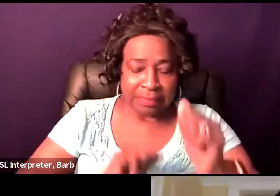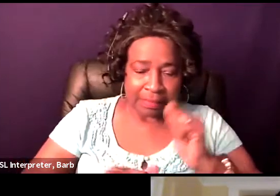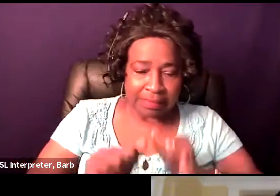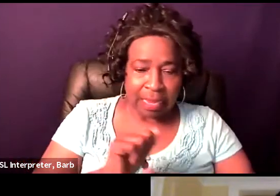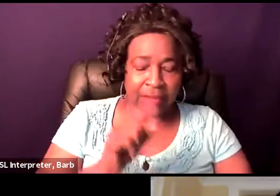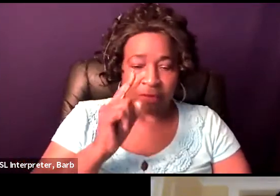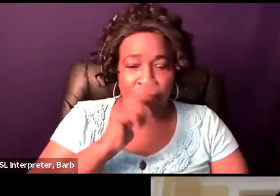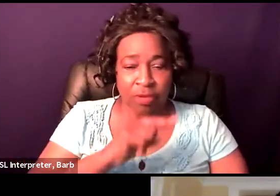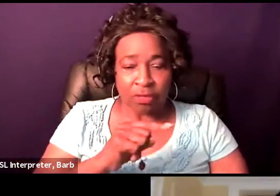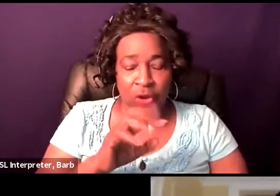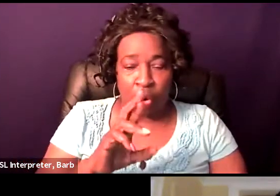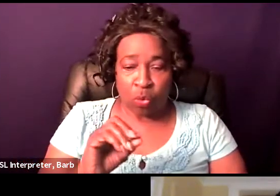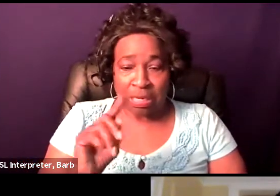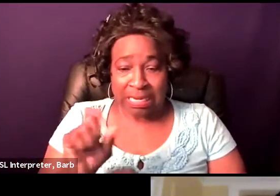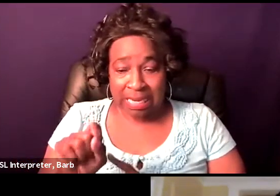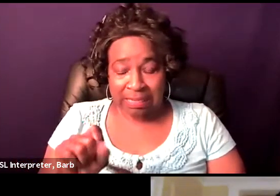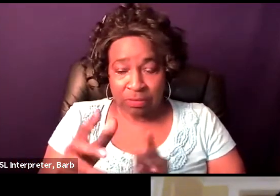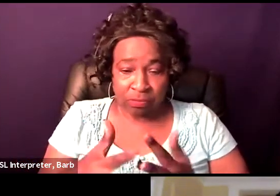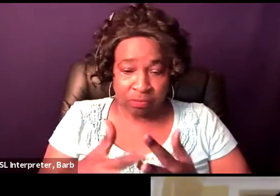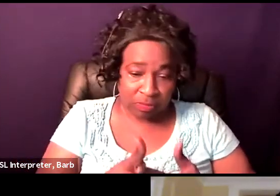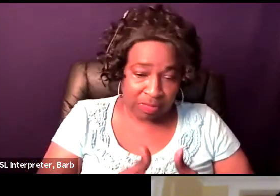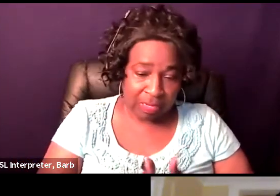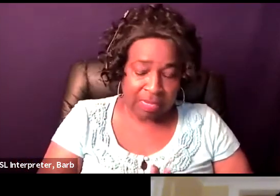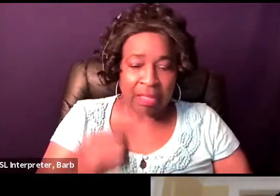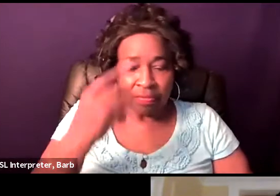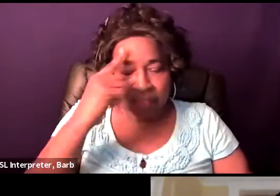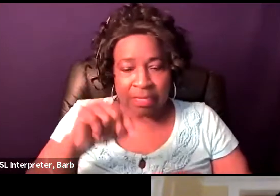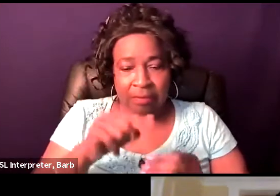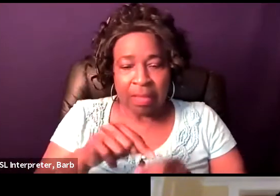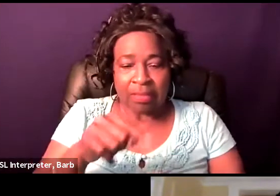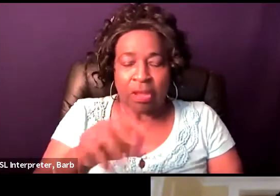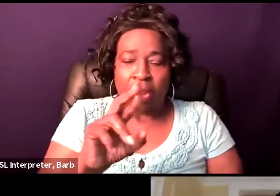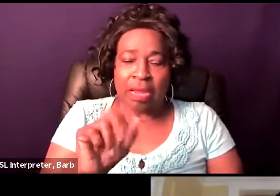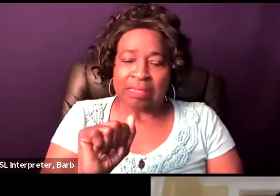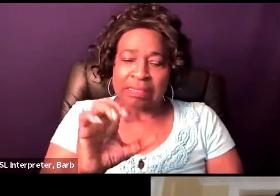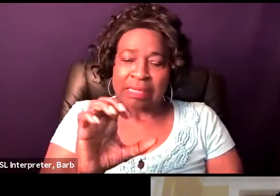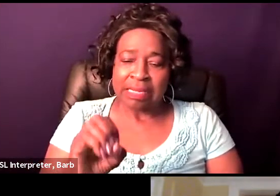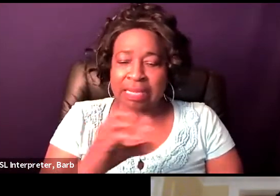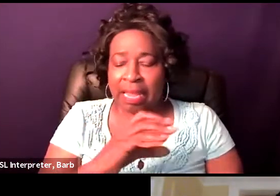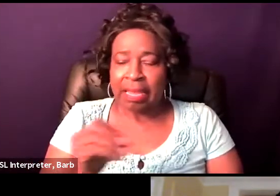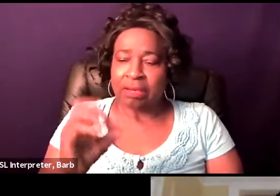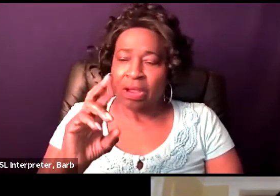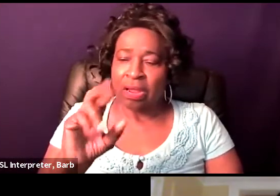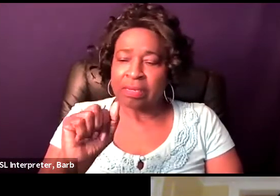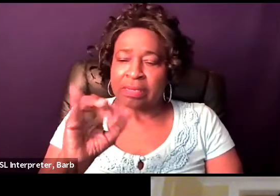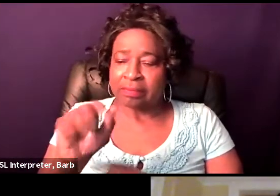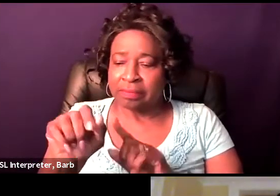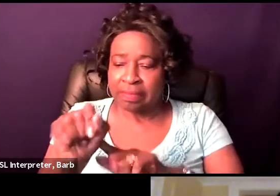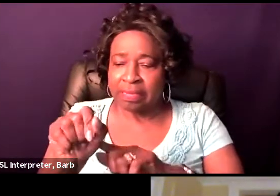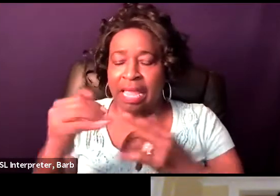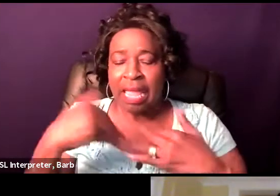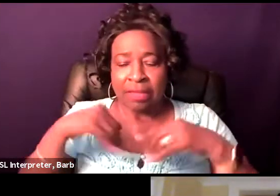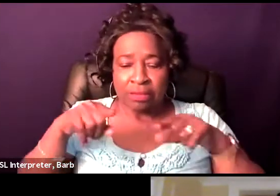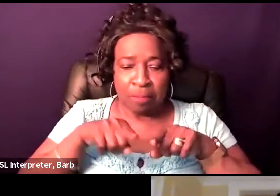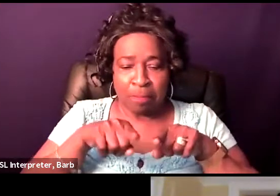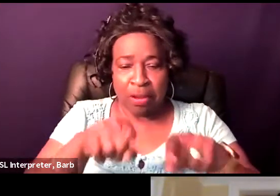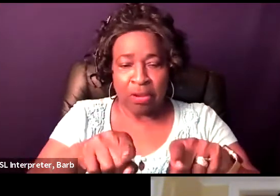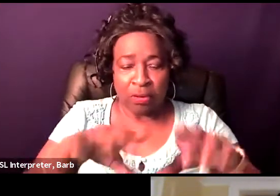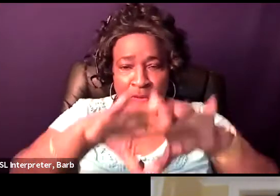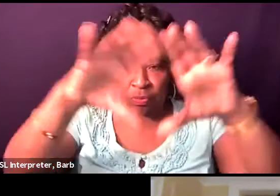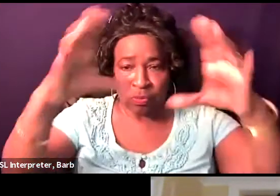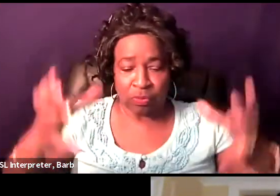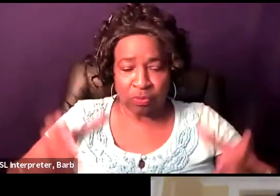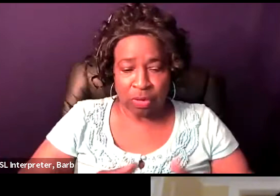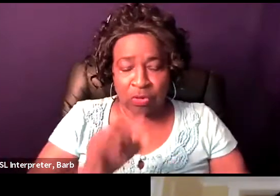in terms of thinking about how race and racism create parallel universes. We could think of